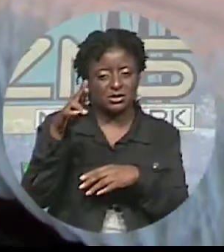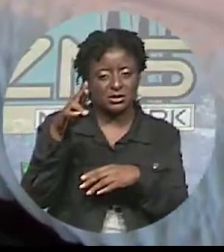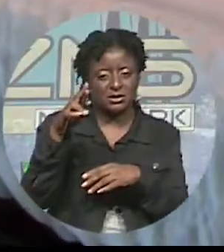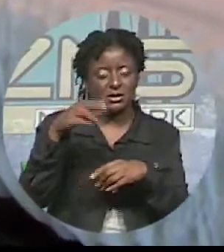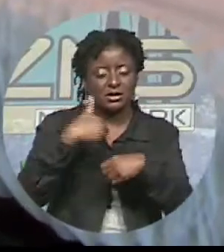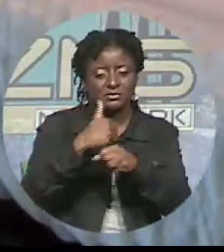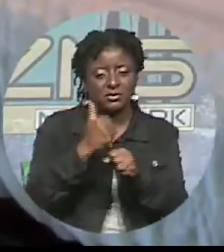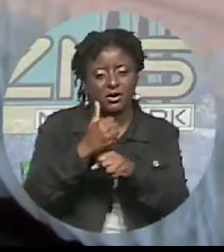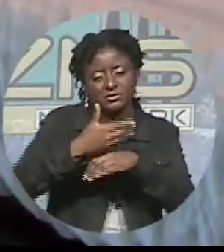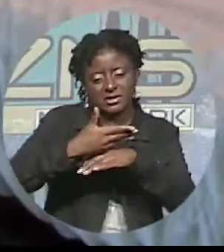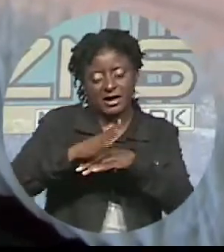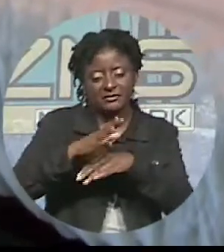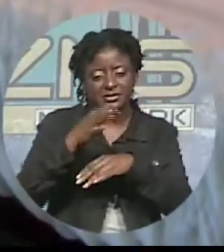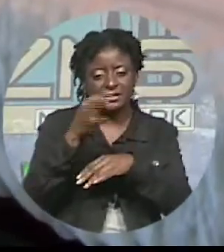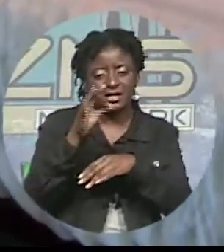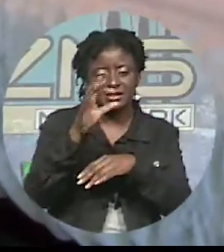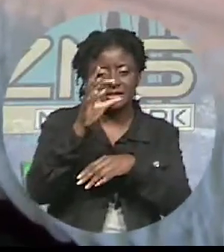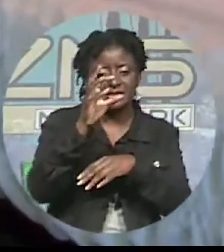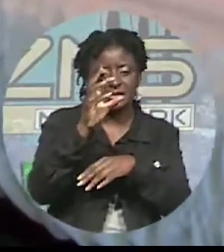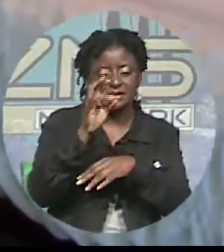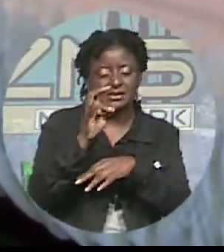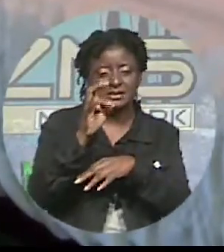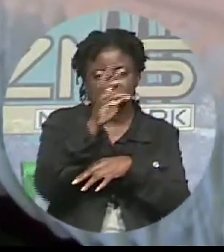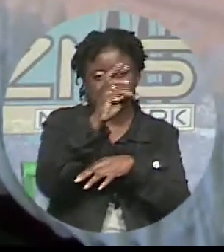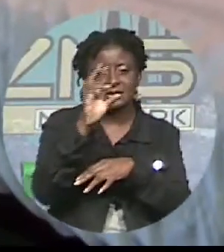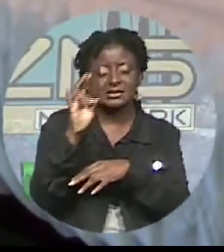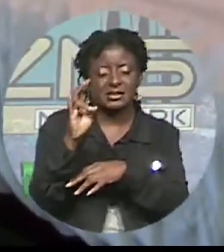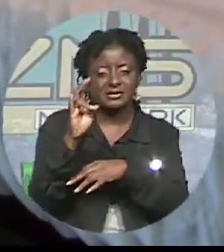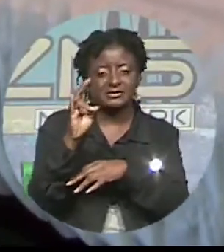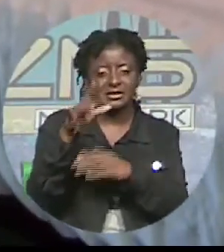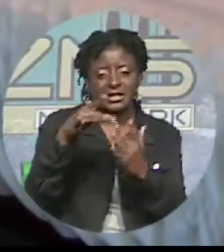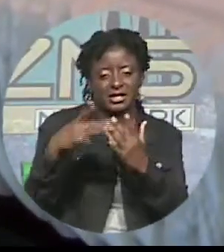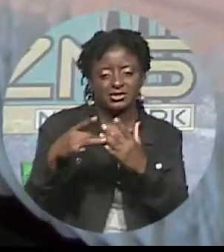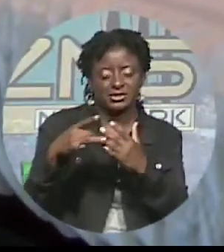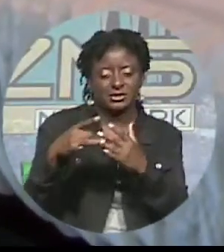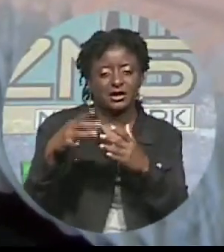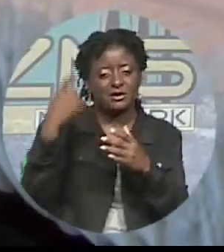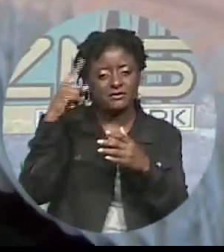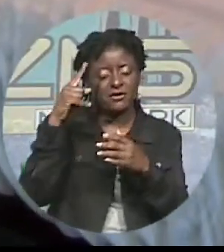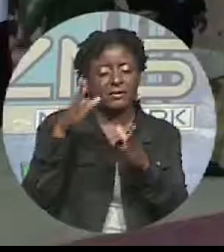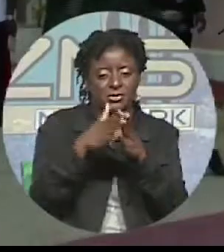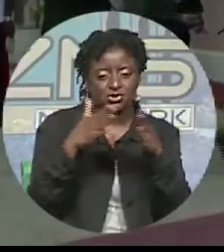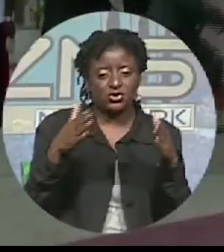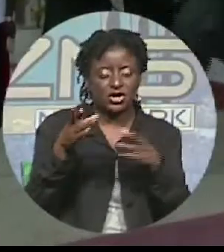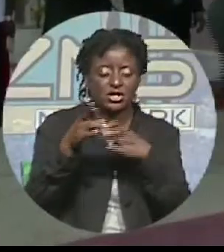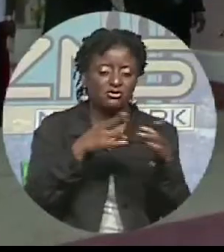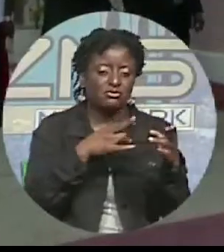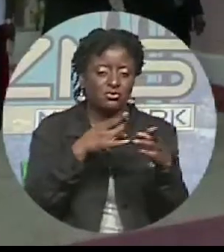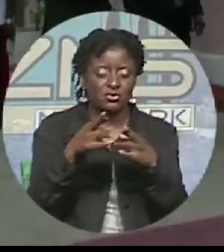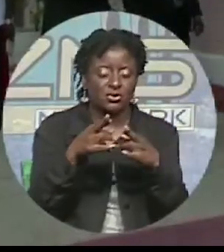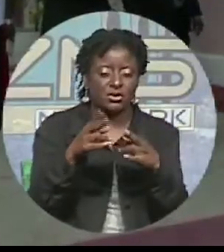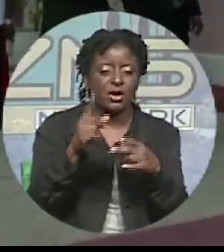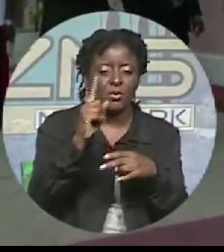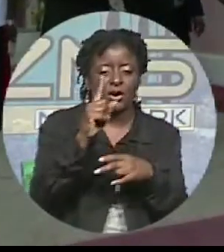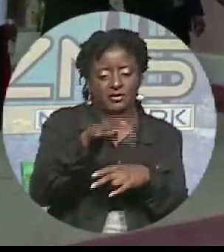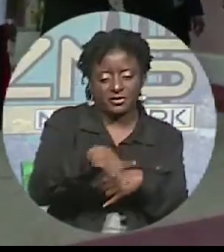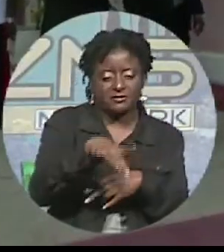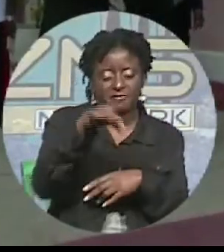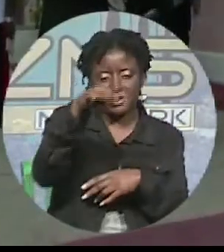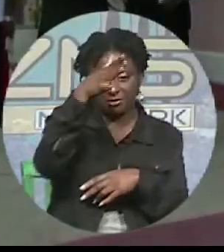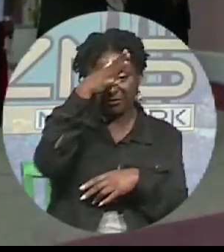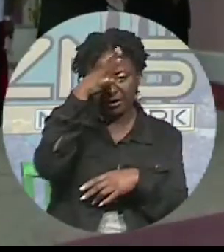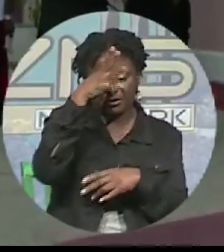historic January 10, 1967 elections that ushered in majority rule. He would later become one of the founding fathers of the Free National